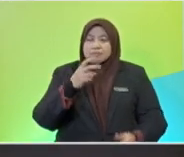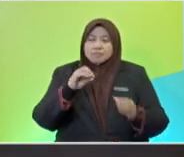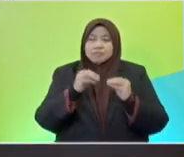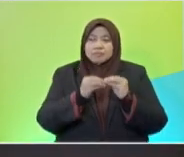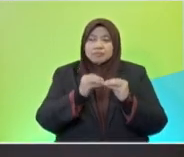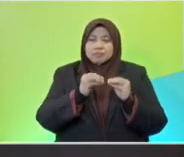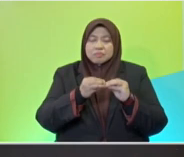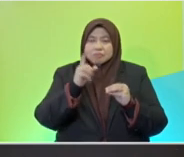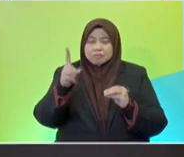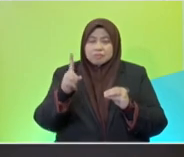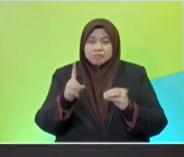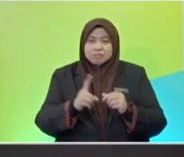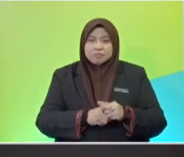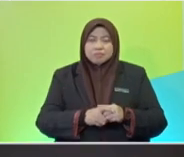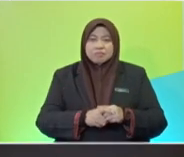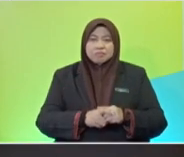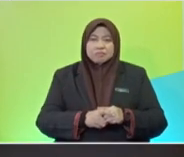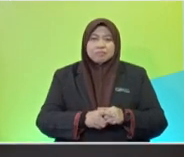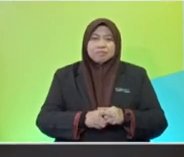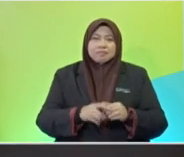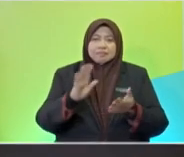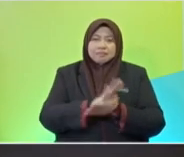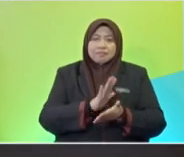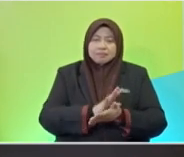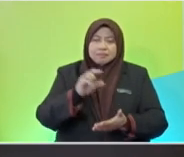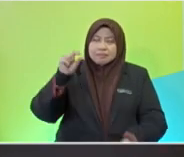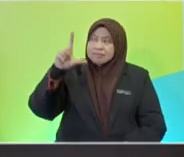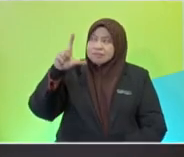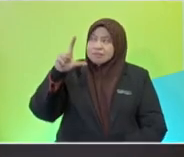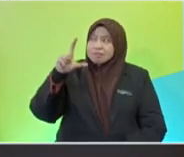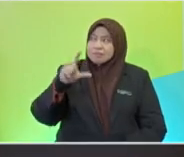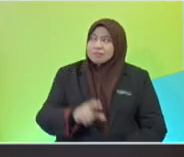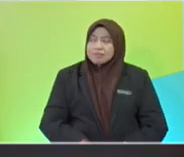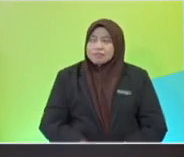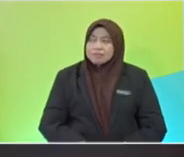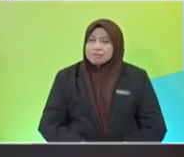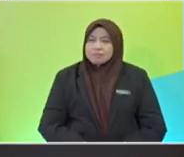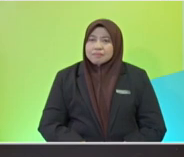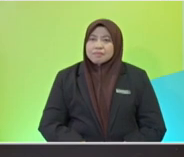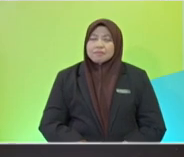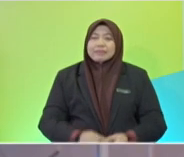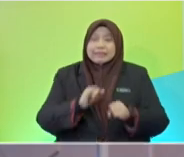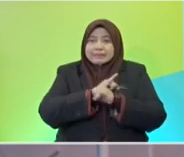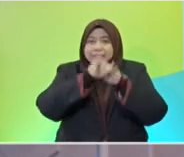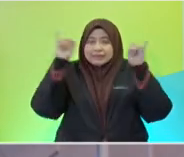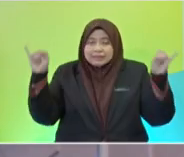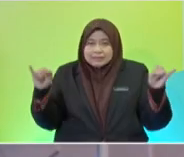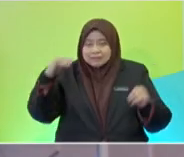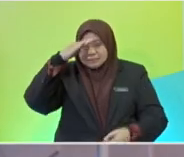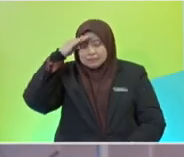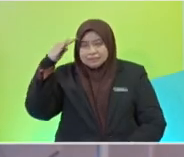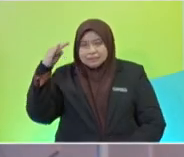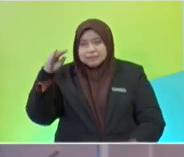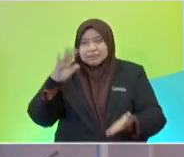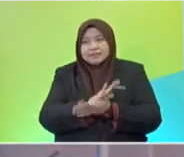Okay. The first one is thick paper. Mm-hmm. Okay. Hmm. Clarity of shadow made by the